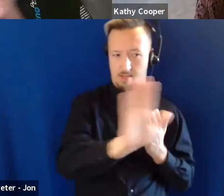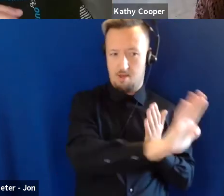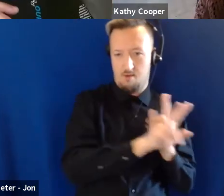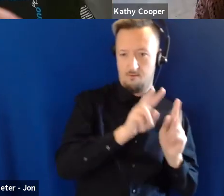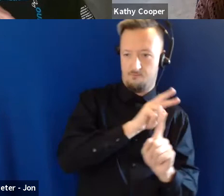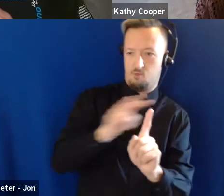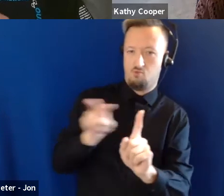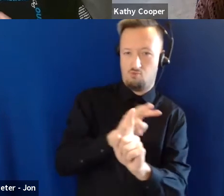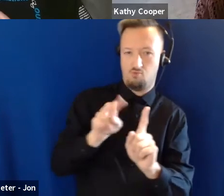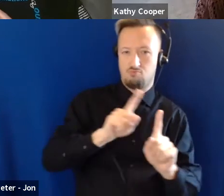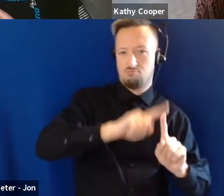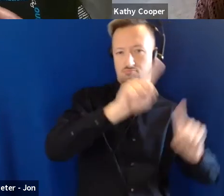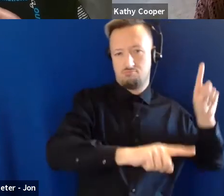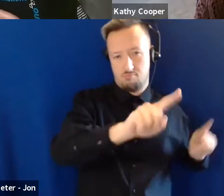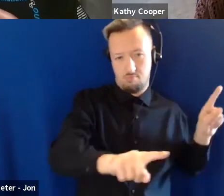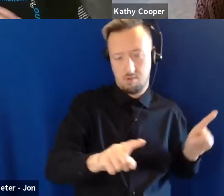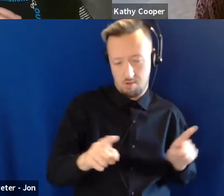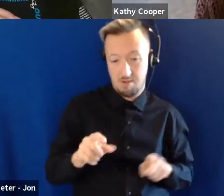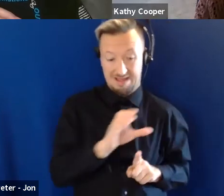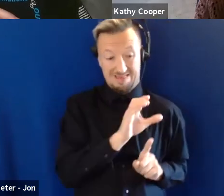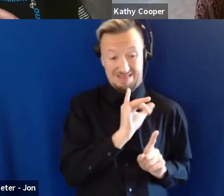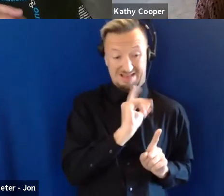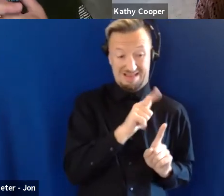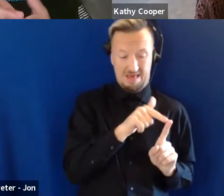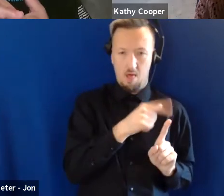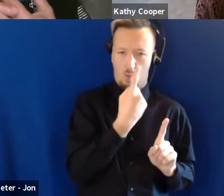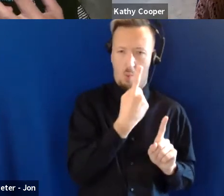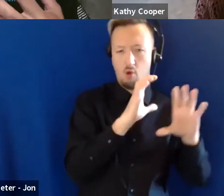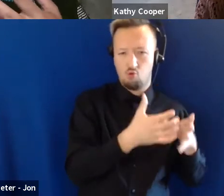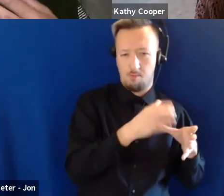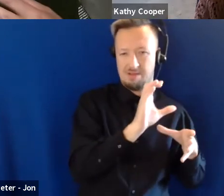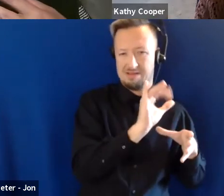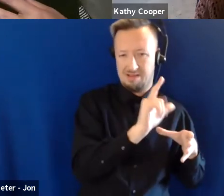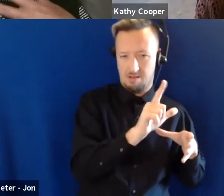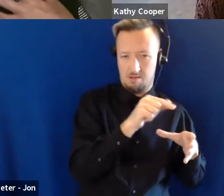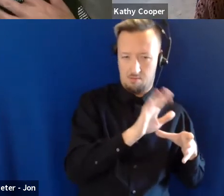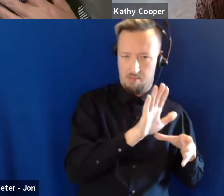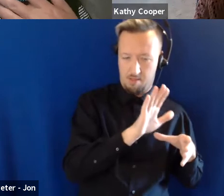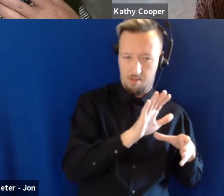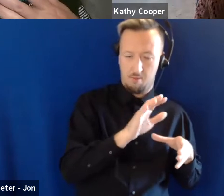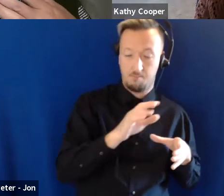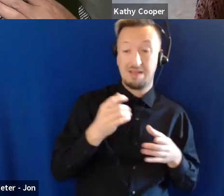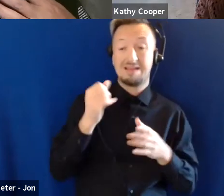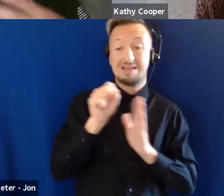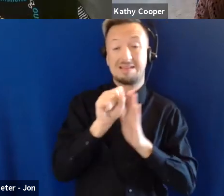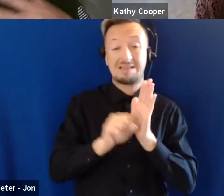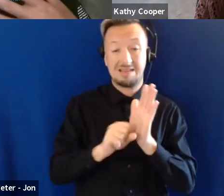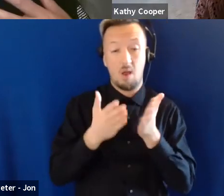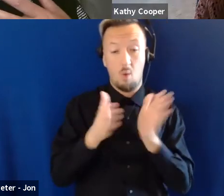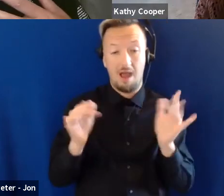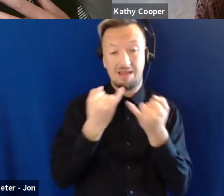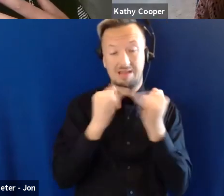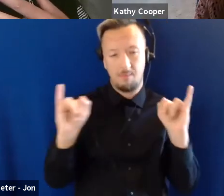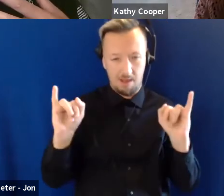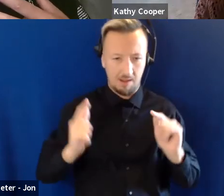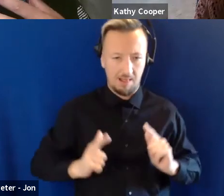The CILs, of course, being one of those constituencies, right? I mean, in some sense, even though the statewide independent living councils are these